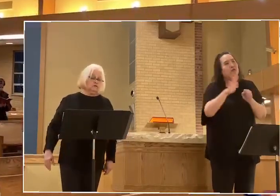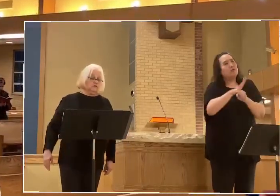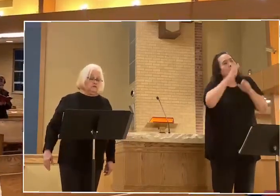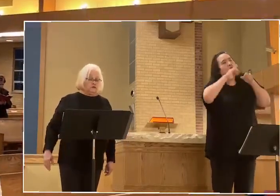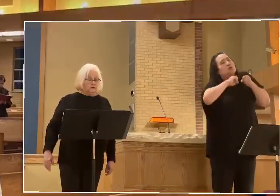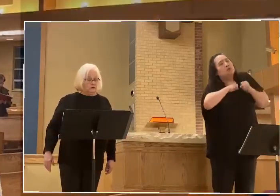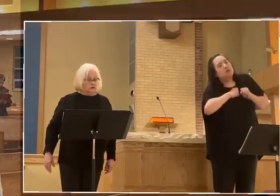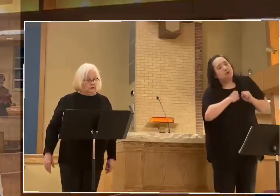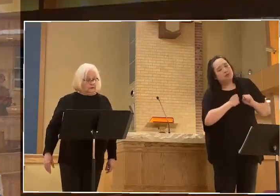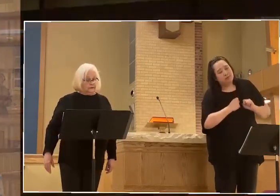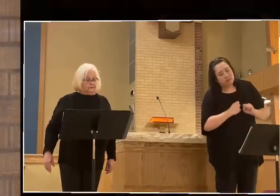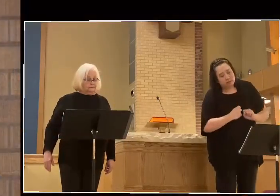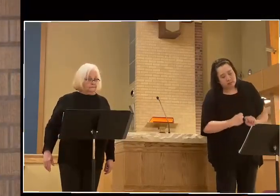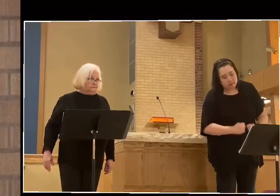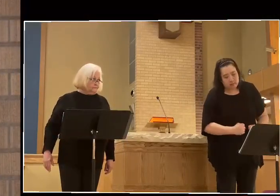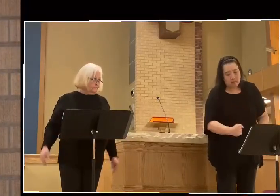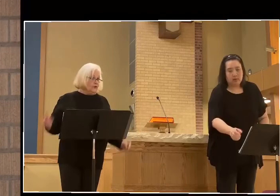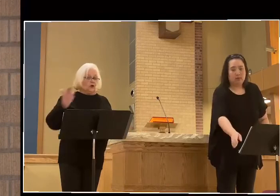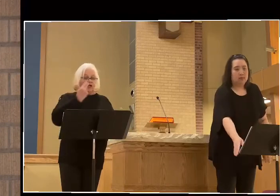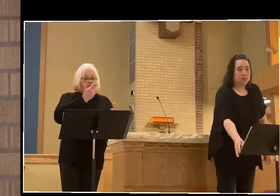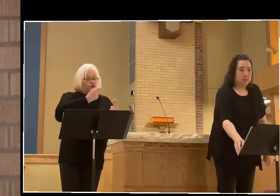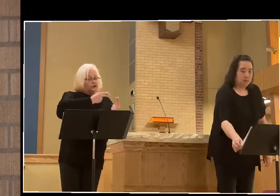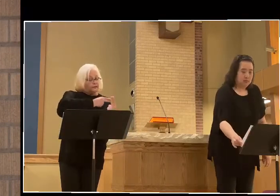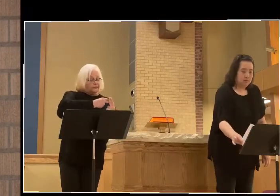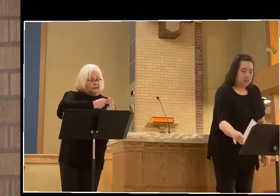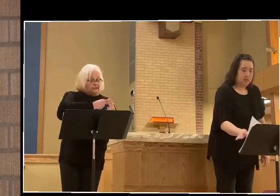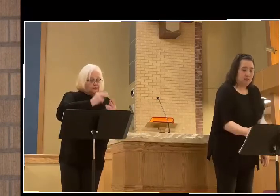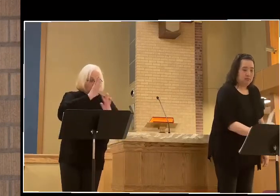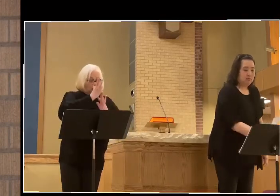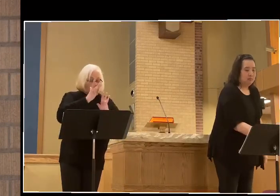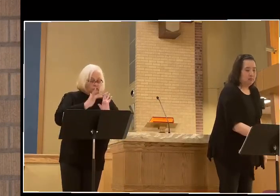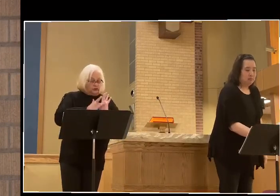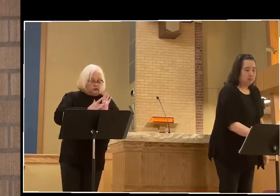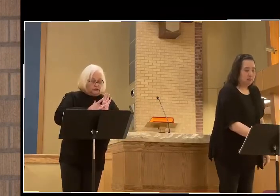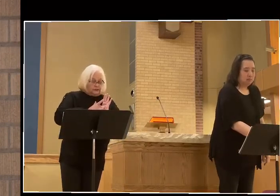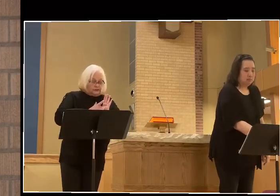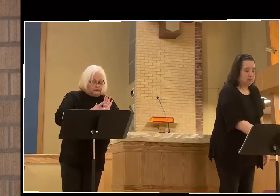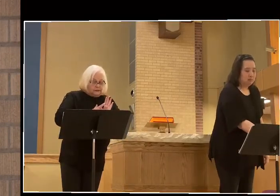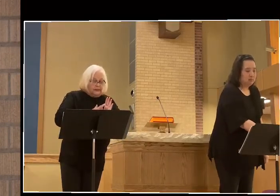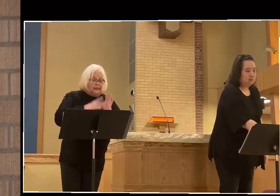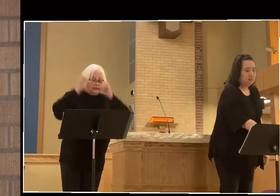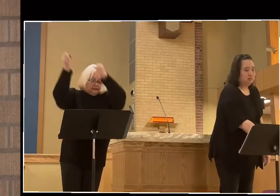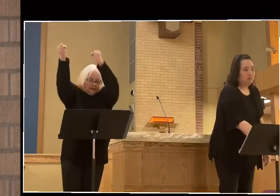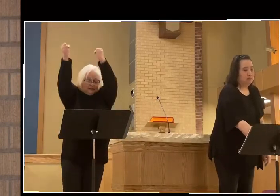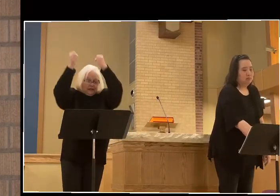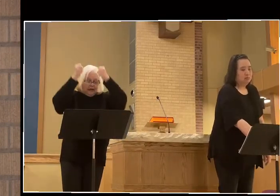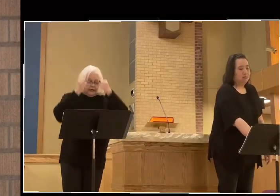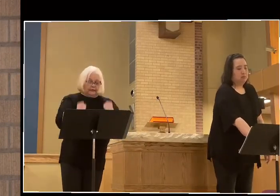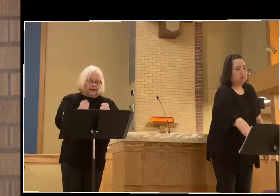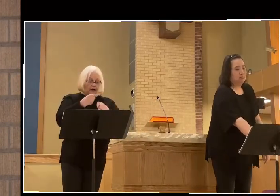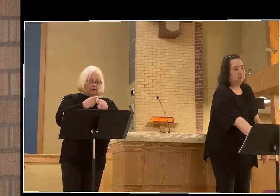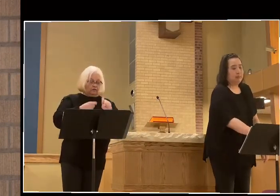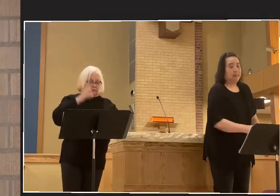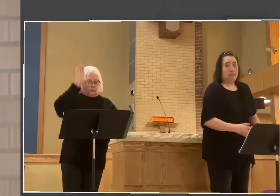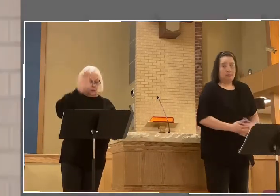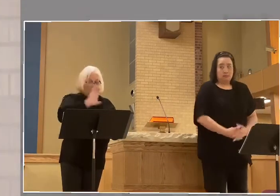grief. The 13th station, Jesus, the body of Jesus, is taken down from the